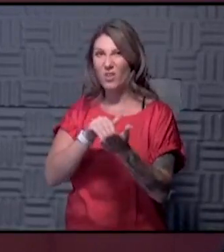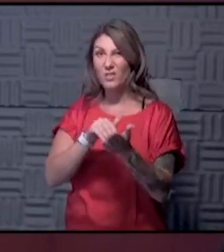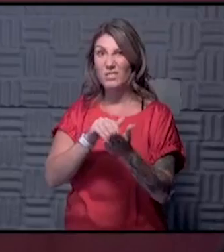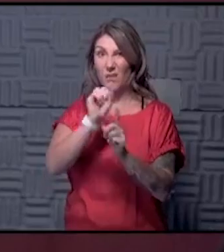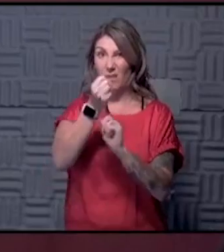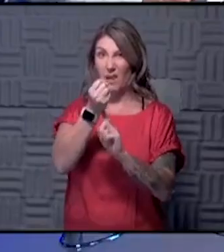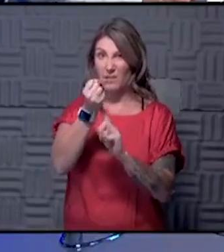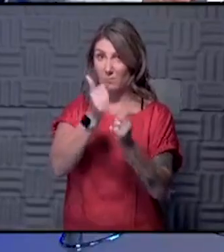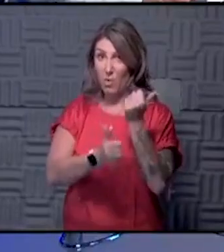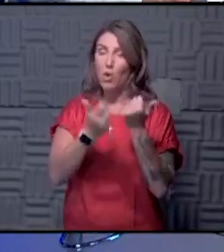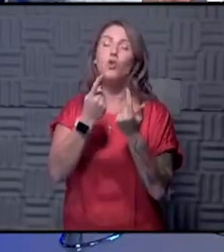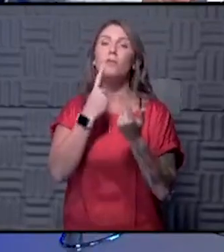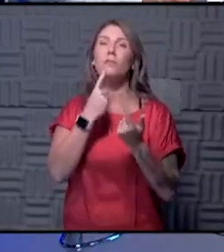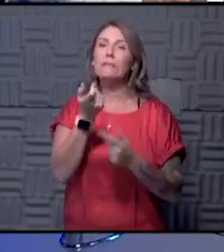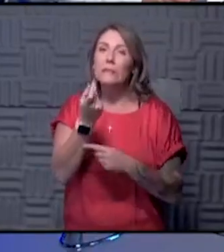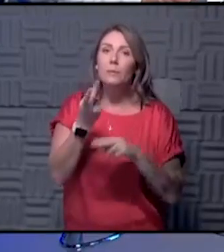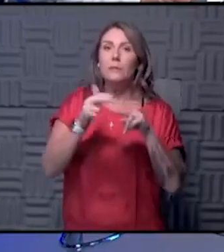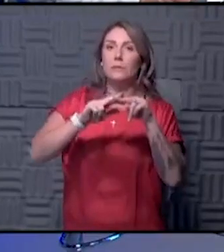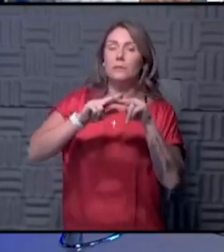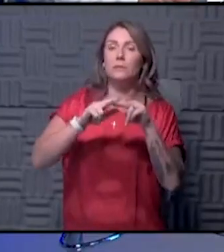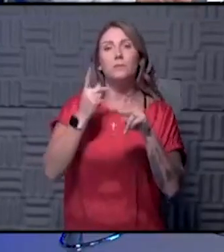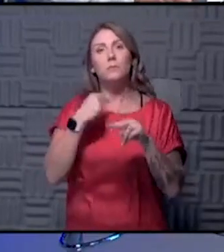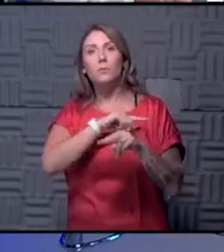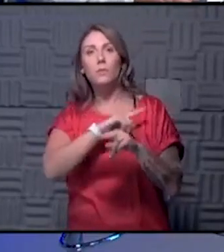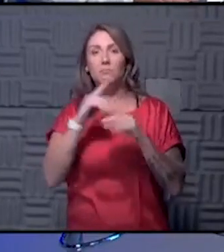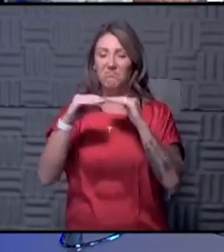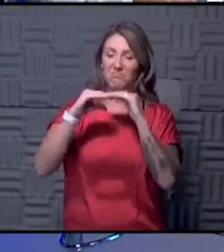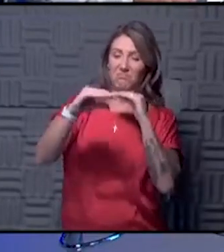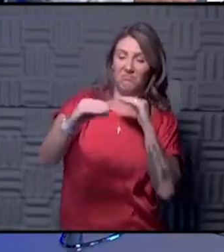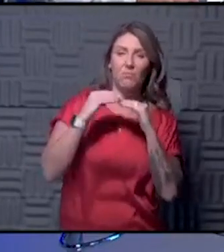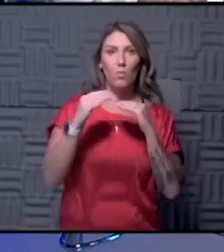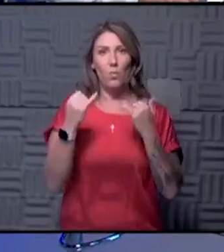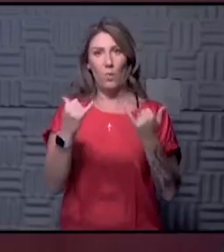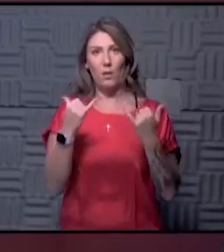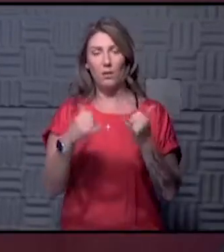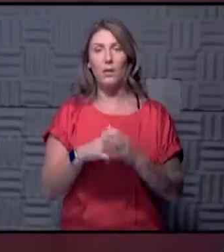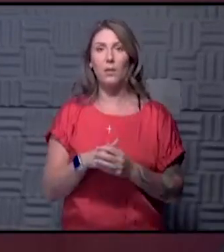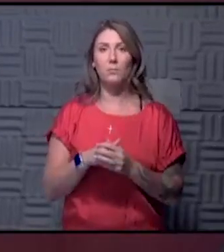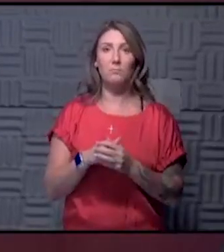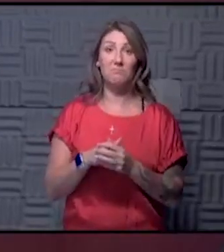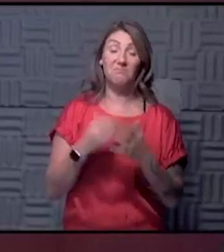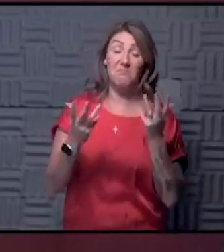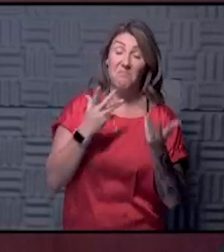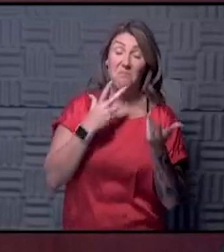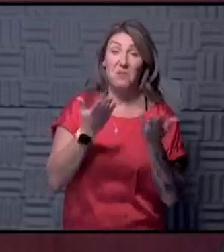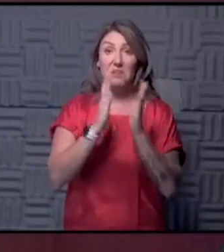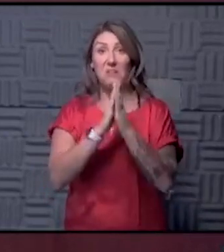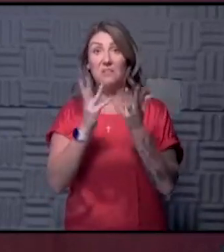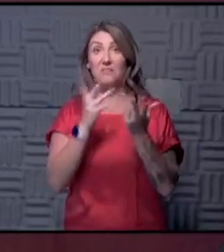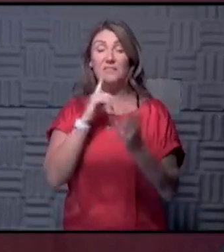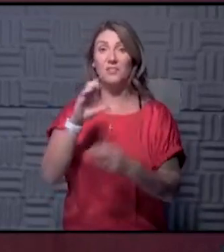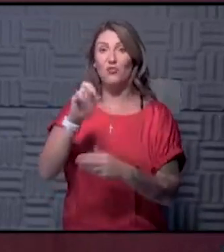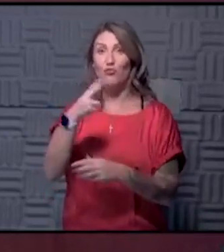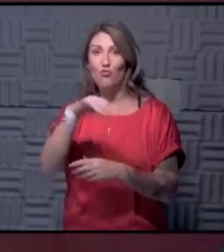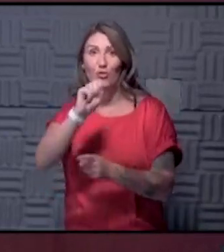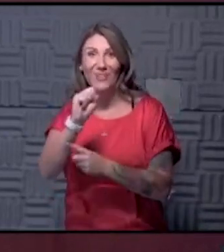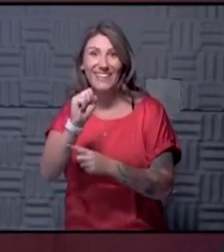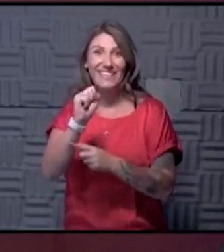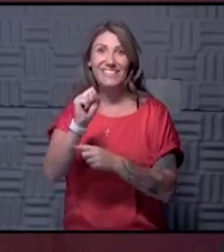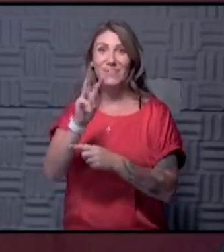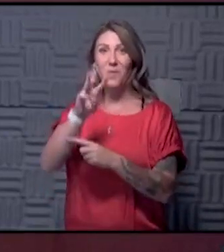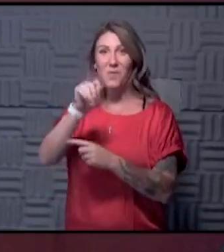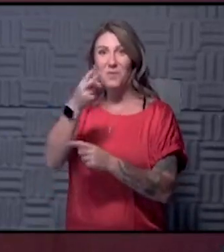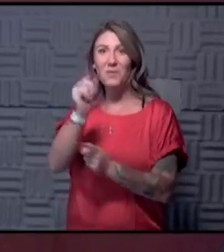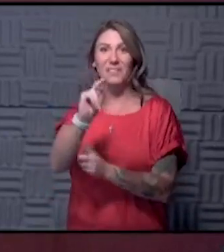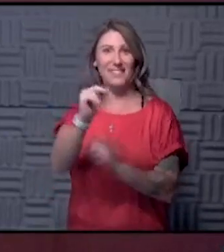bit. Really we're in somewhat of a steady state, I think, right now. And I might even ask at some point Chris Wilson to comment on that. We're